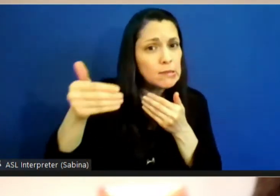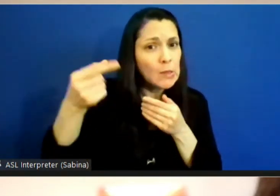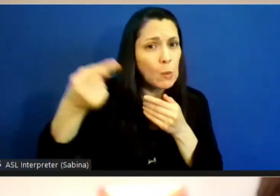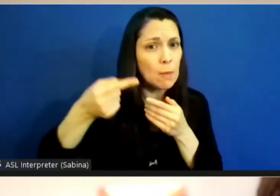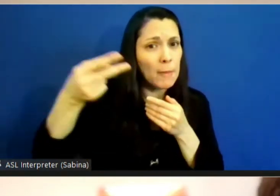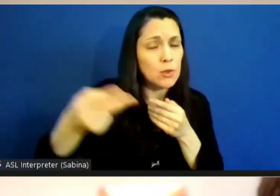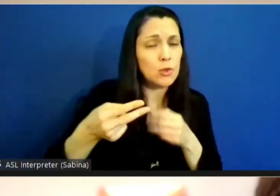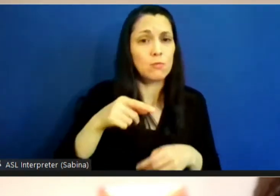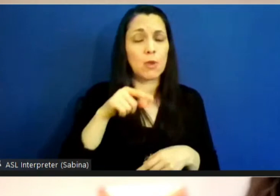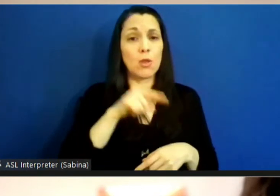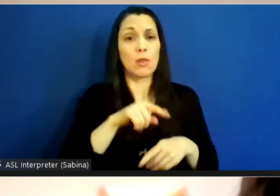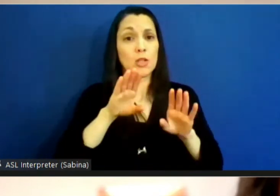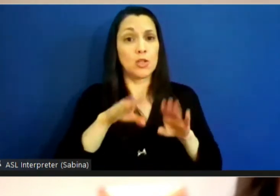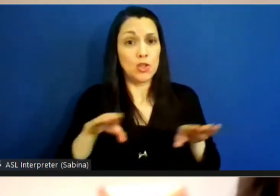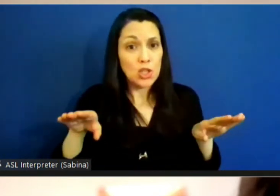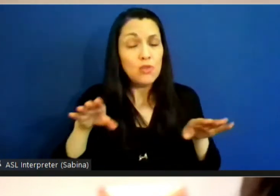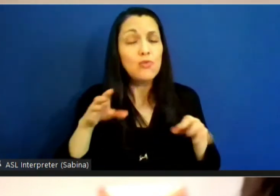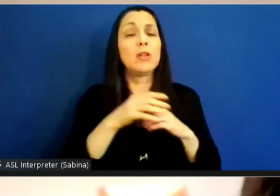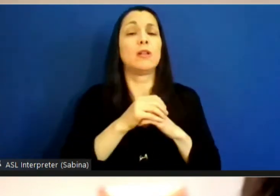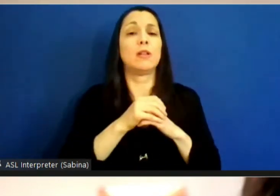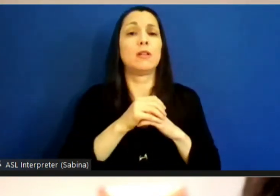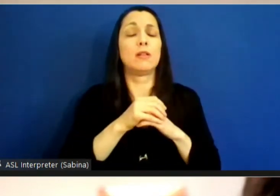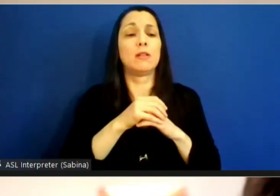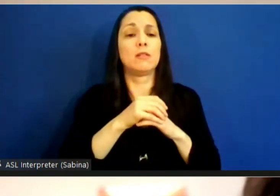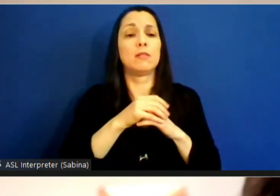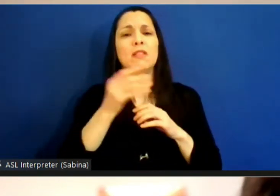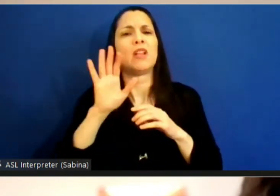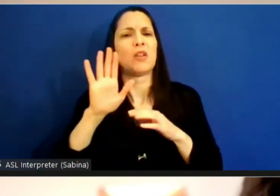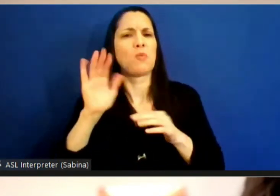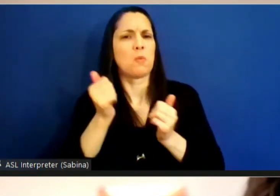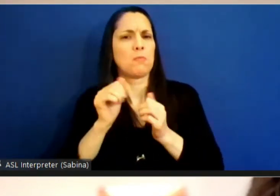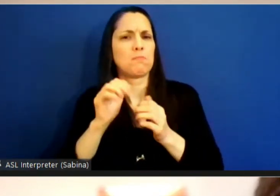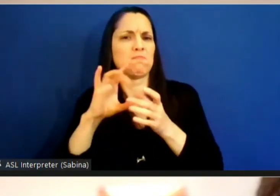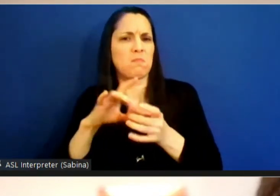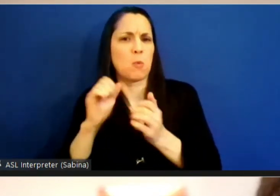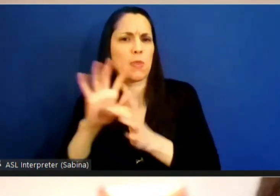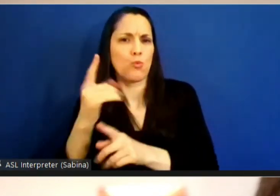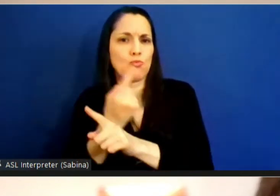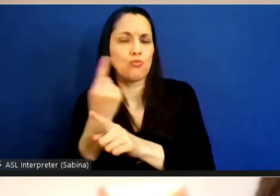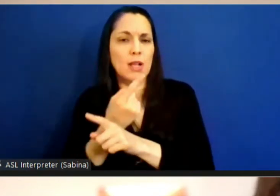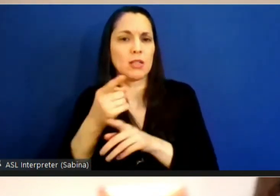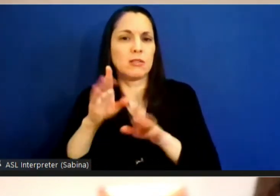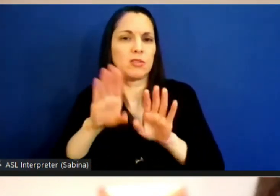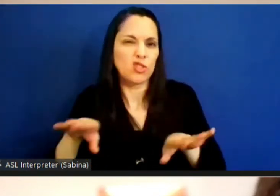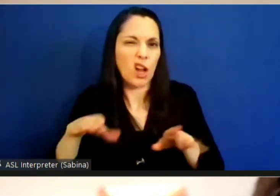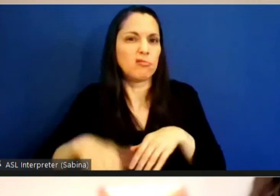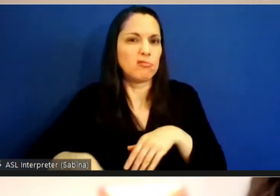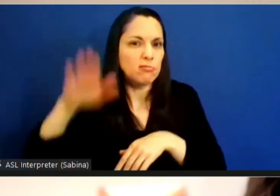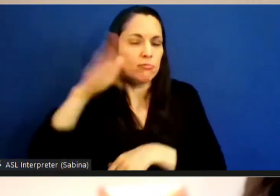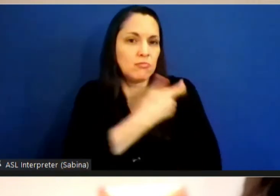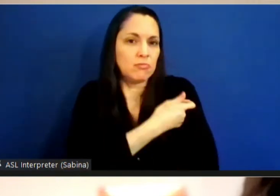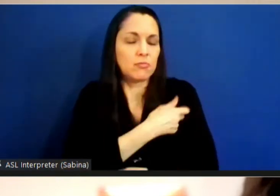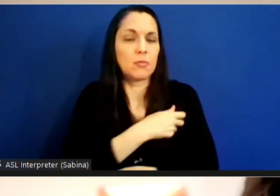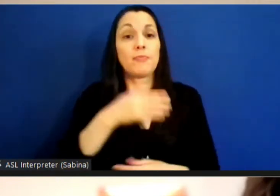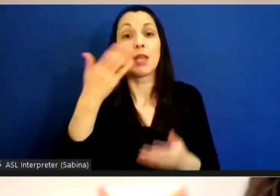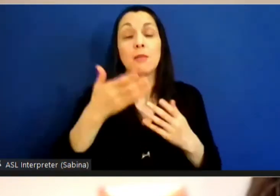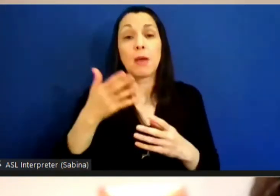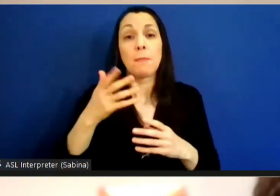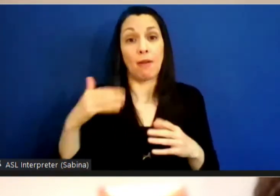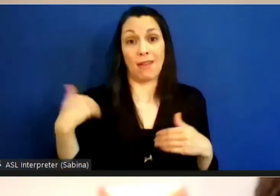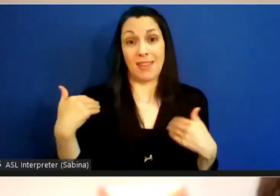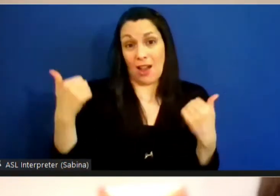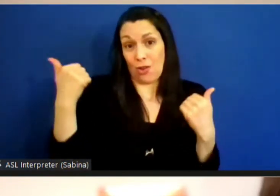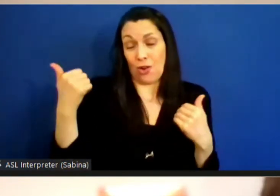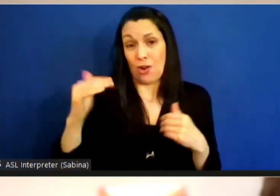these children along with their usual childhood vaccines. There may be vaccines available for younger age children toward